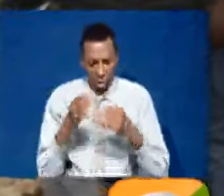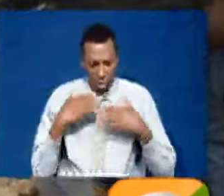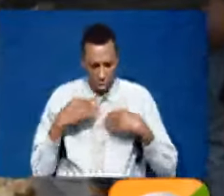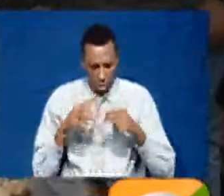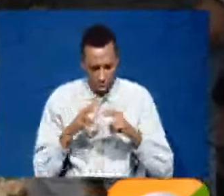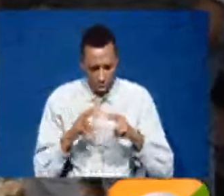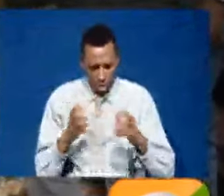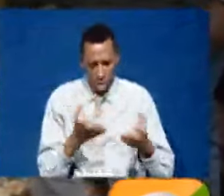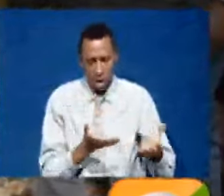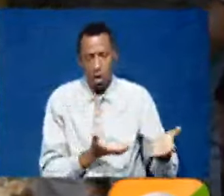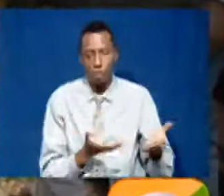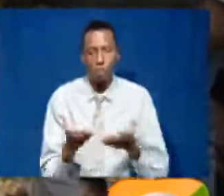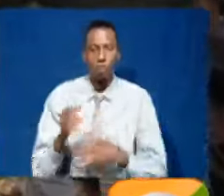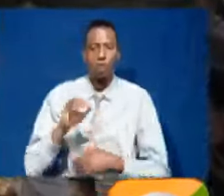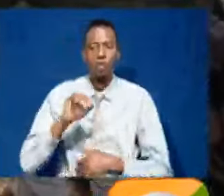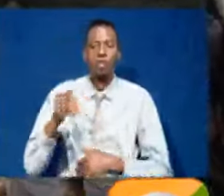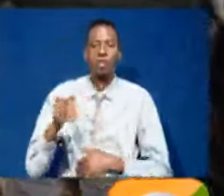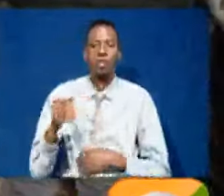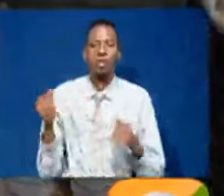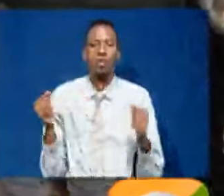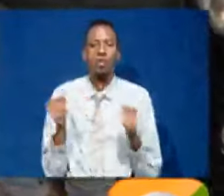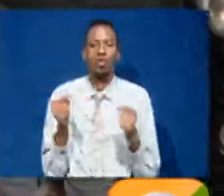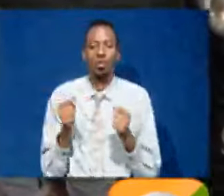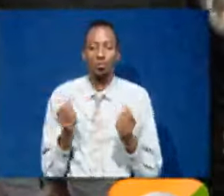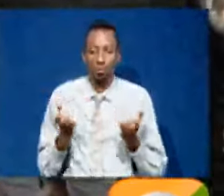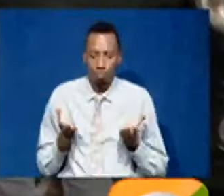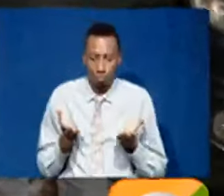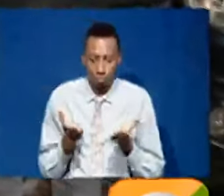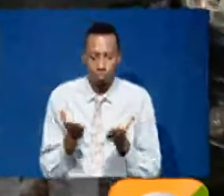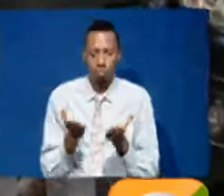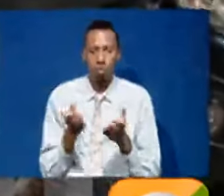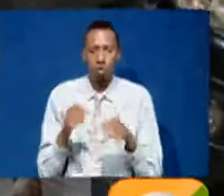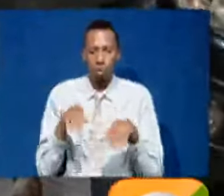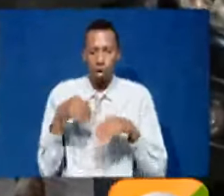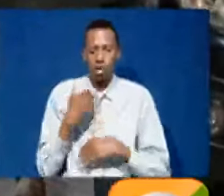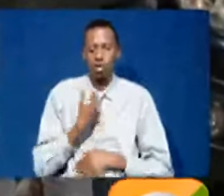mortuary pending an autopsy. Mary Mwoki, Citizen TV.